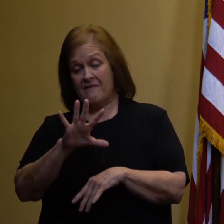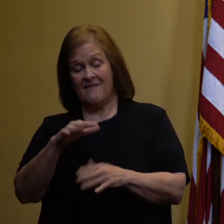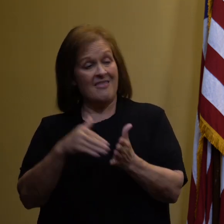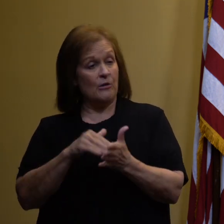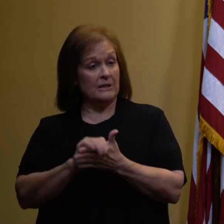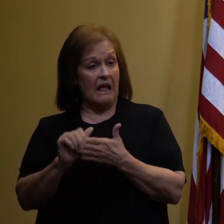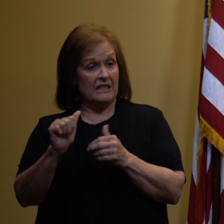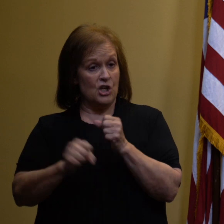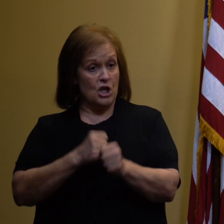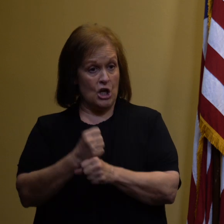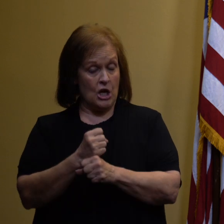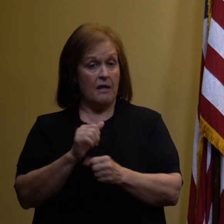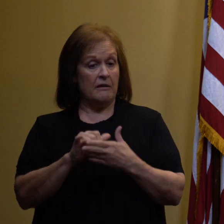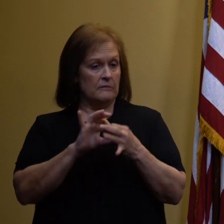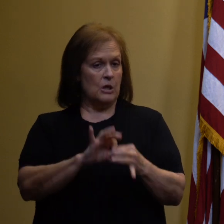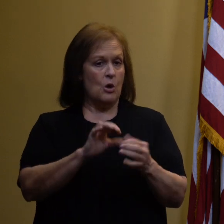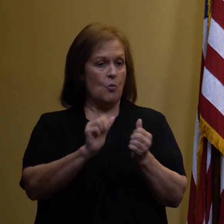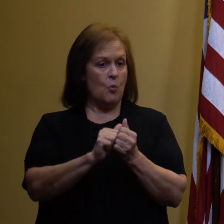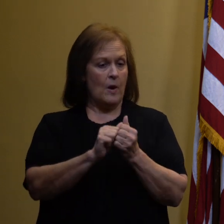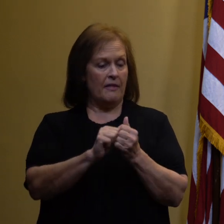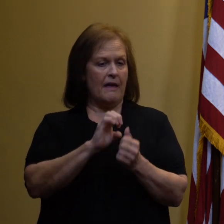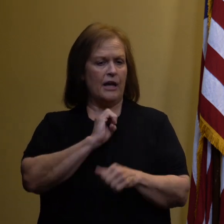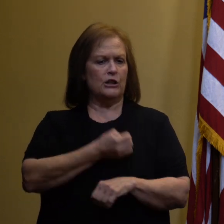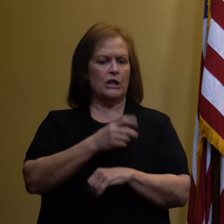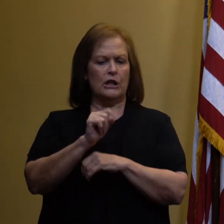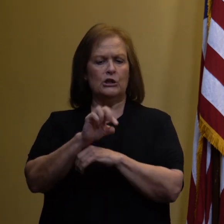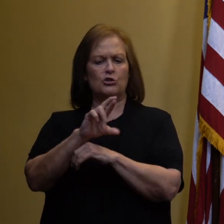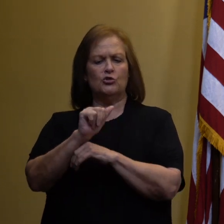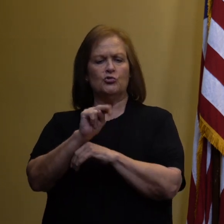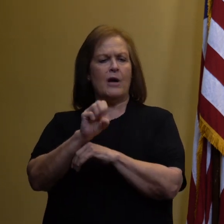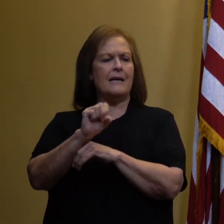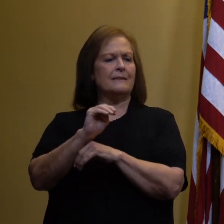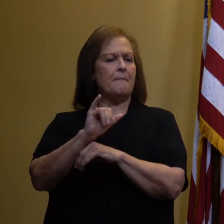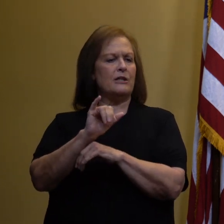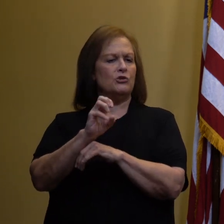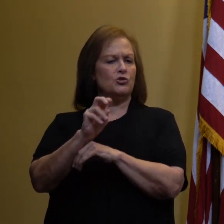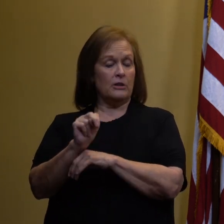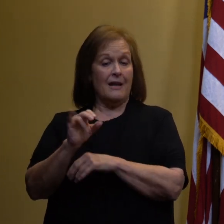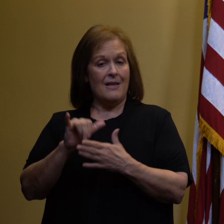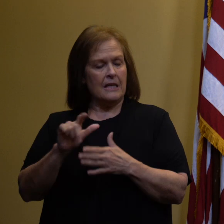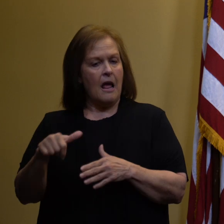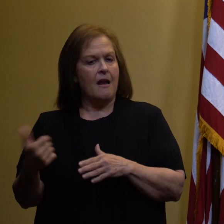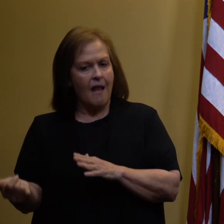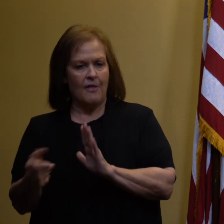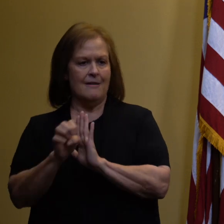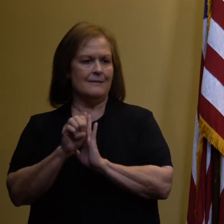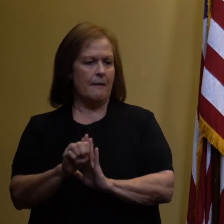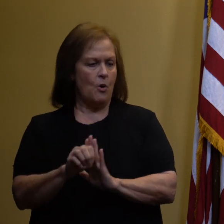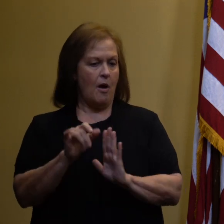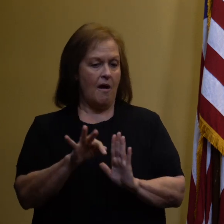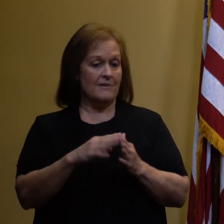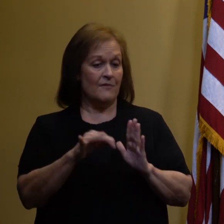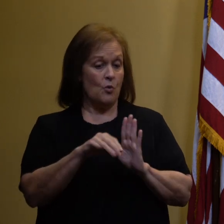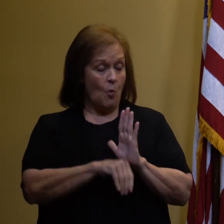$95,000. This is really aligned with energy transmission, and you know, this is just another example of how the city of New Orleans